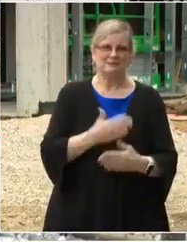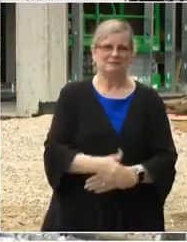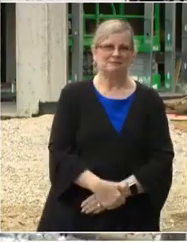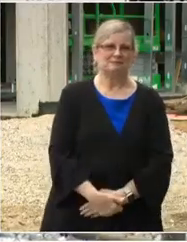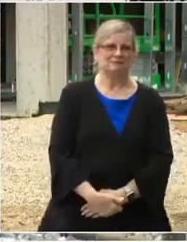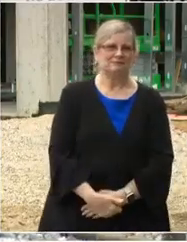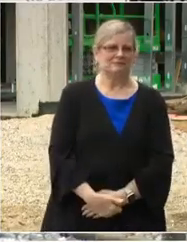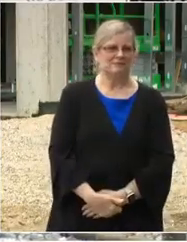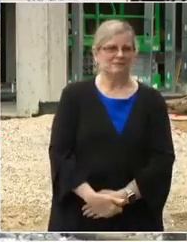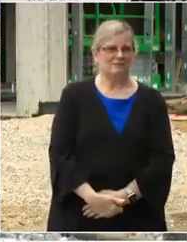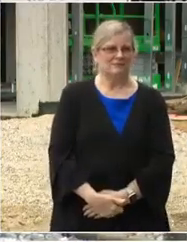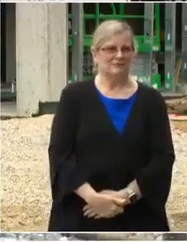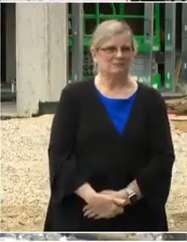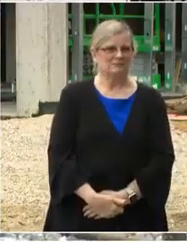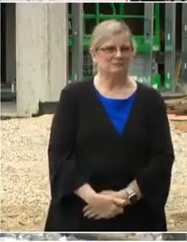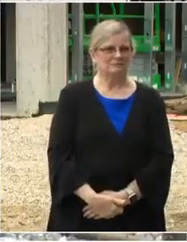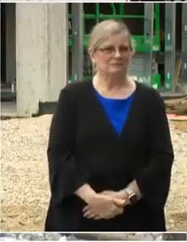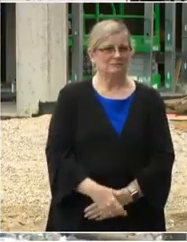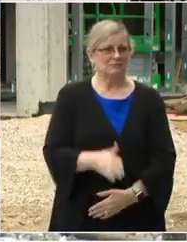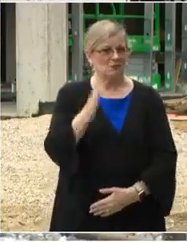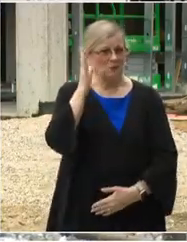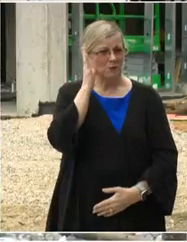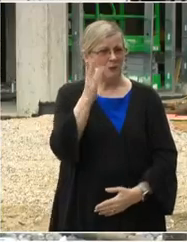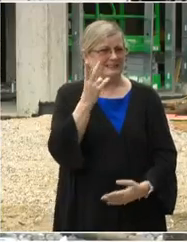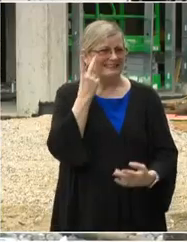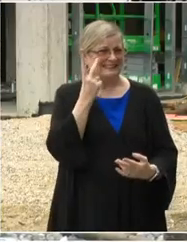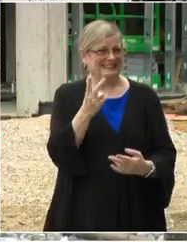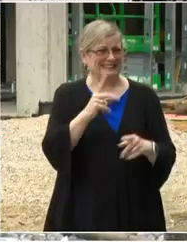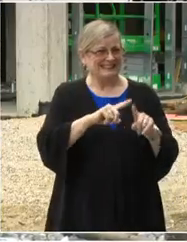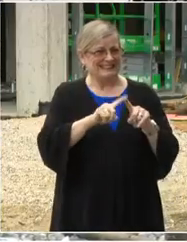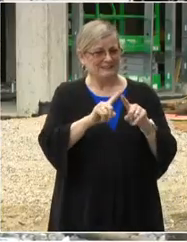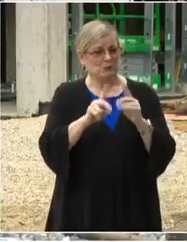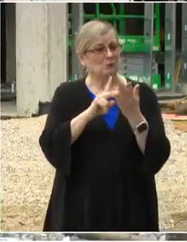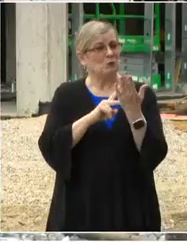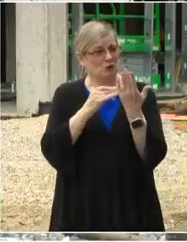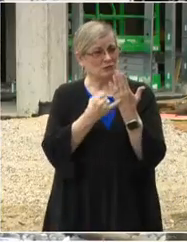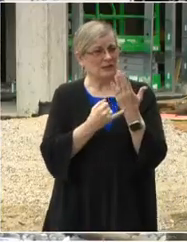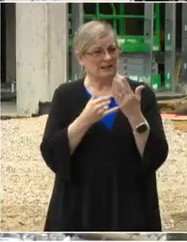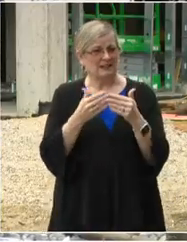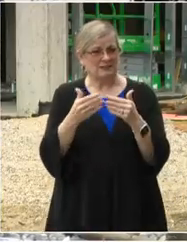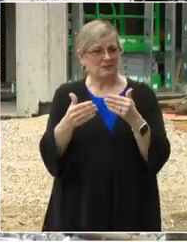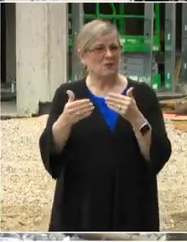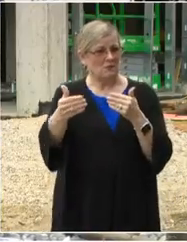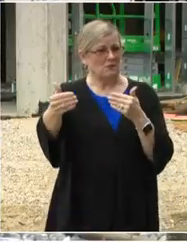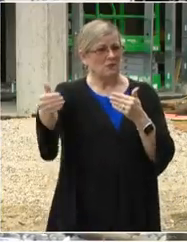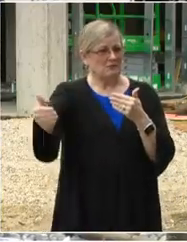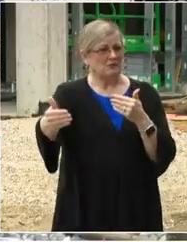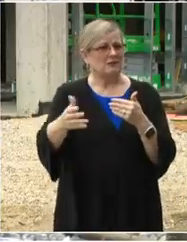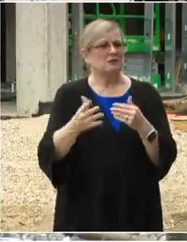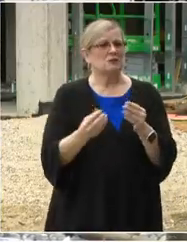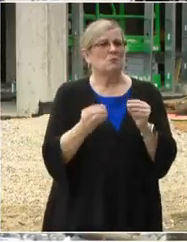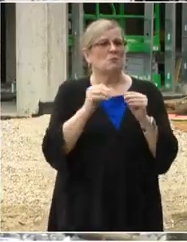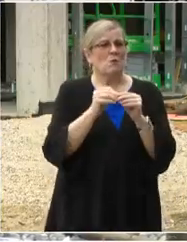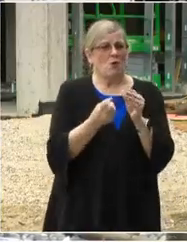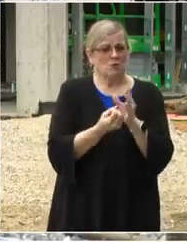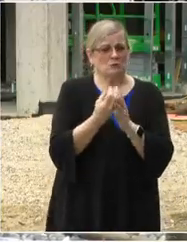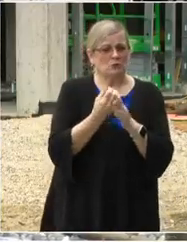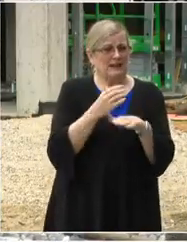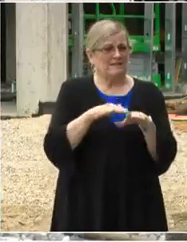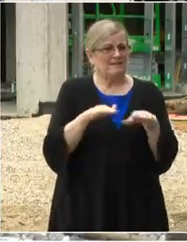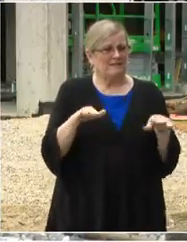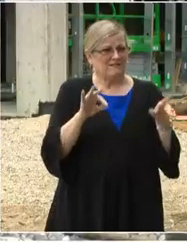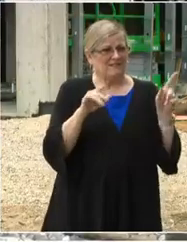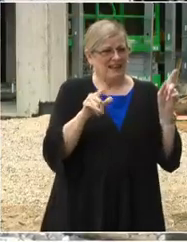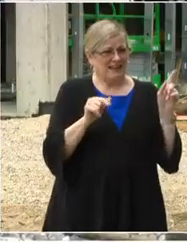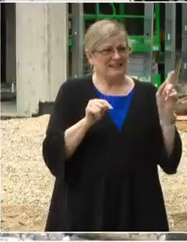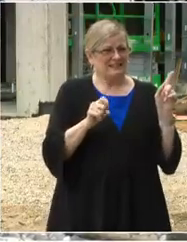And so this is what we want to see from projects moving forward. Let's have more spring flats here in Ward 4. We want more of this housing